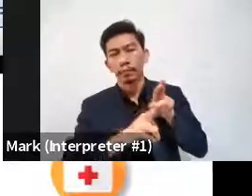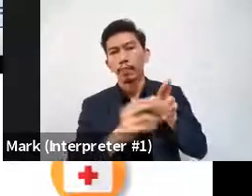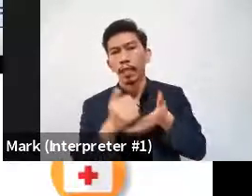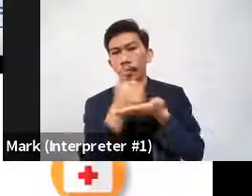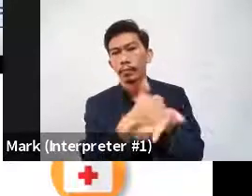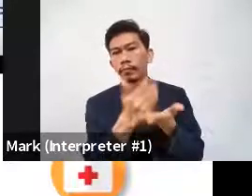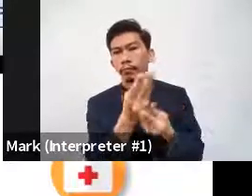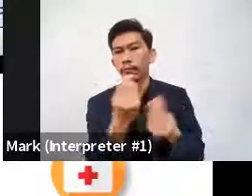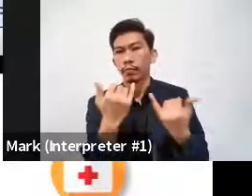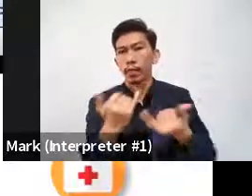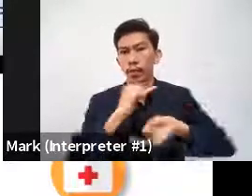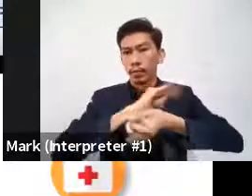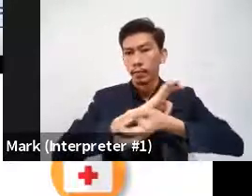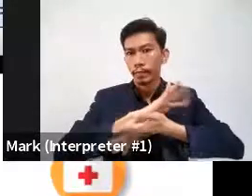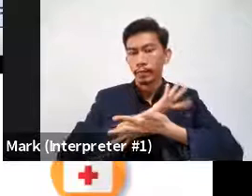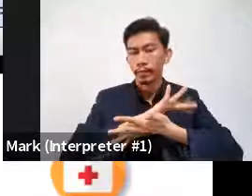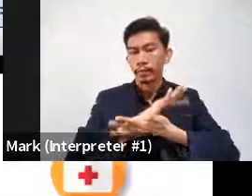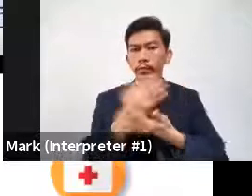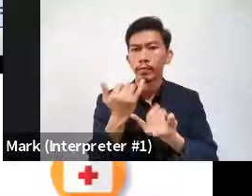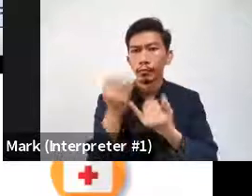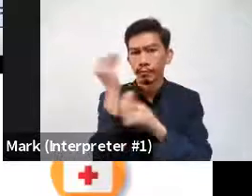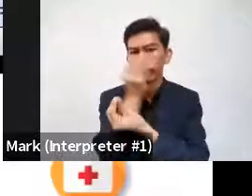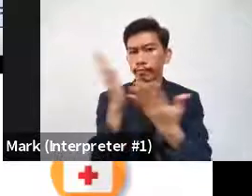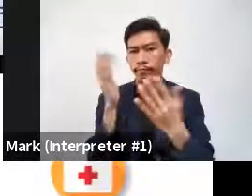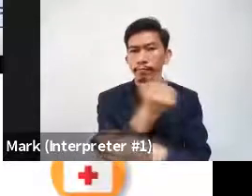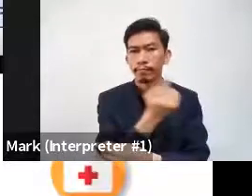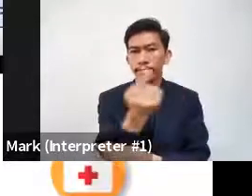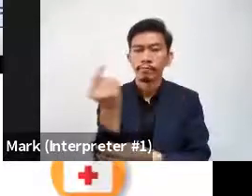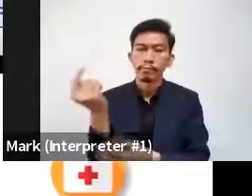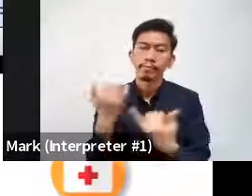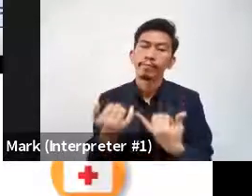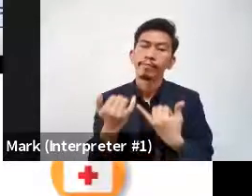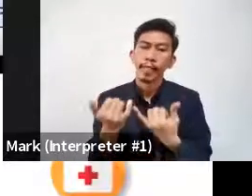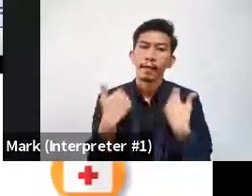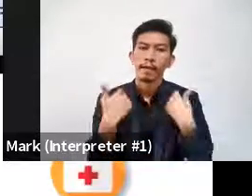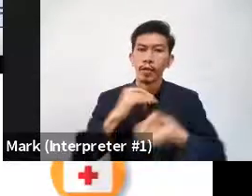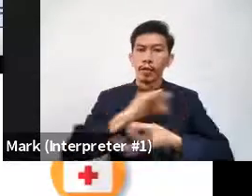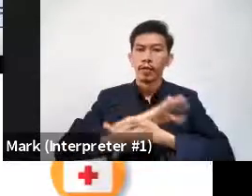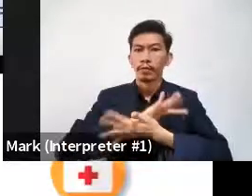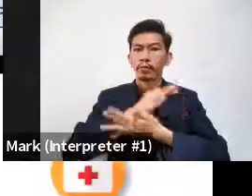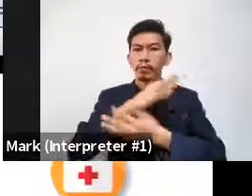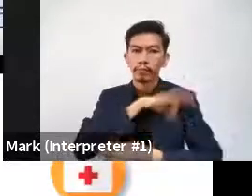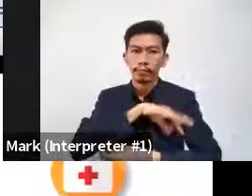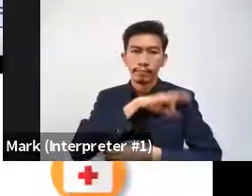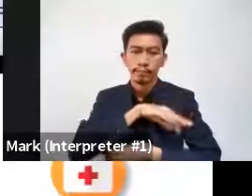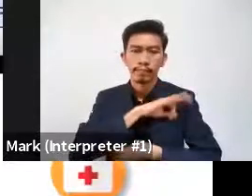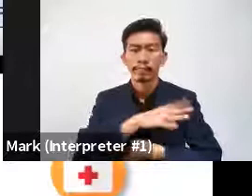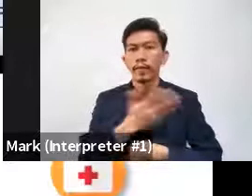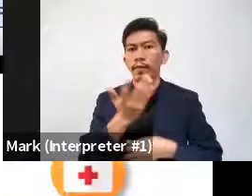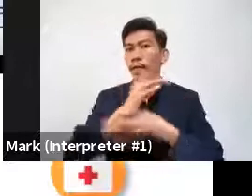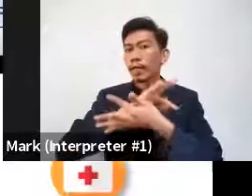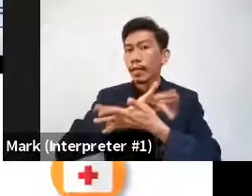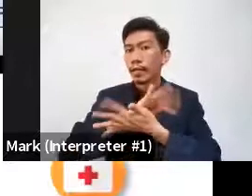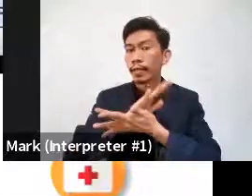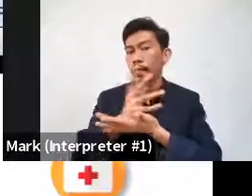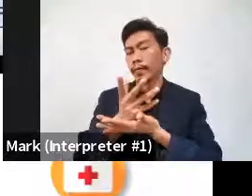pandemic. Currently, I'd like to just inform everyone that we have our current COVID-19 benefits. We have our COVID for package